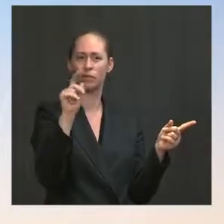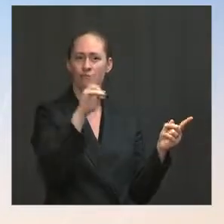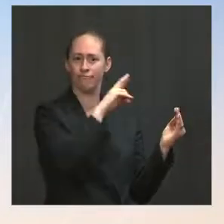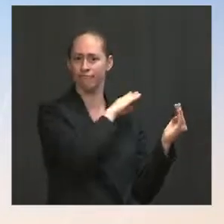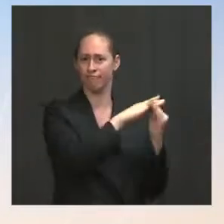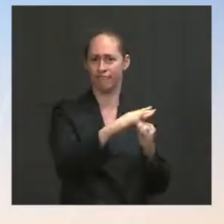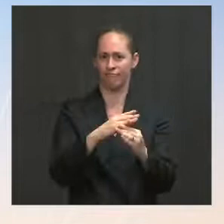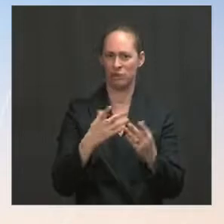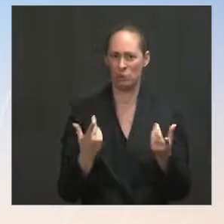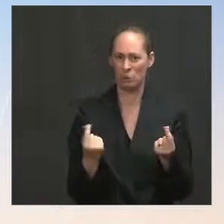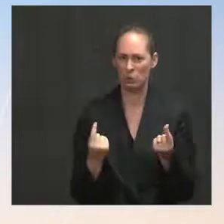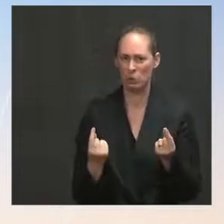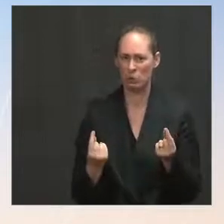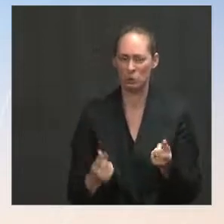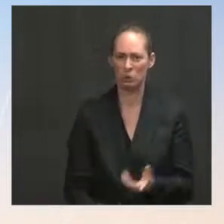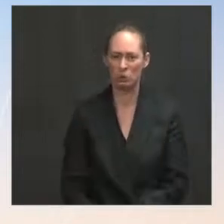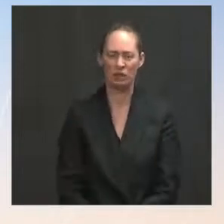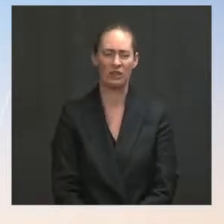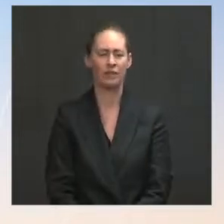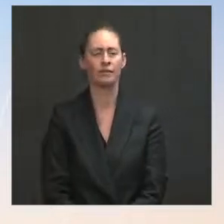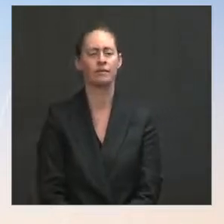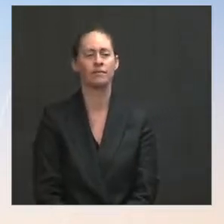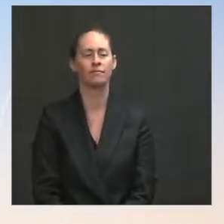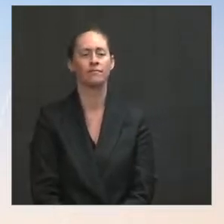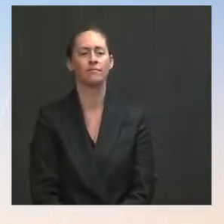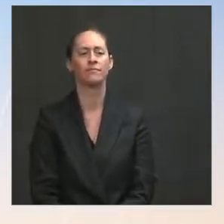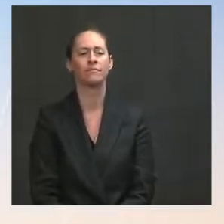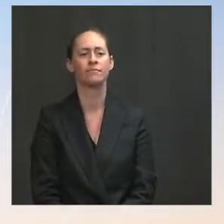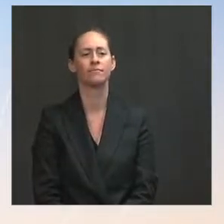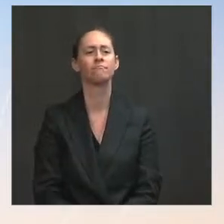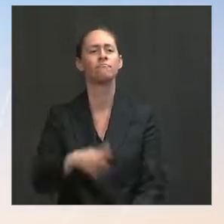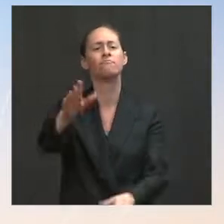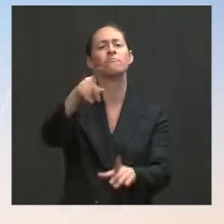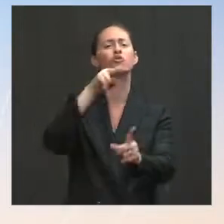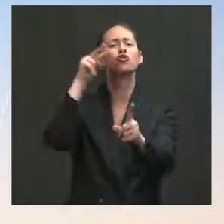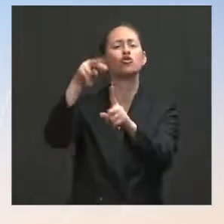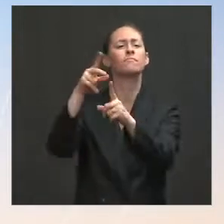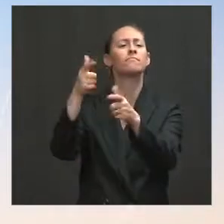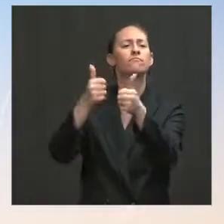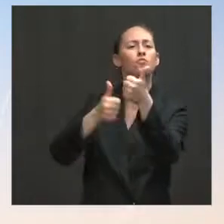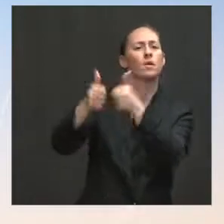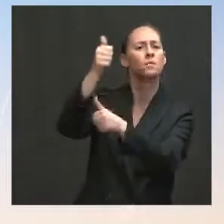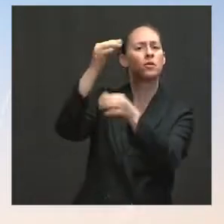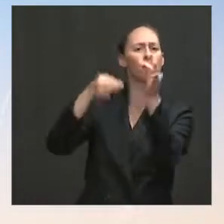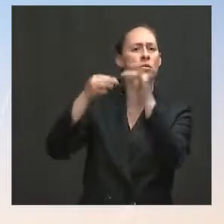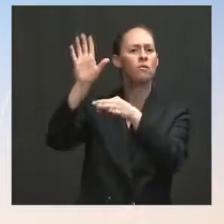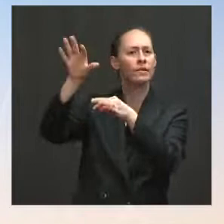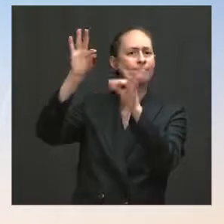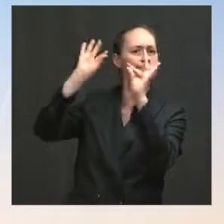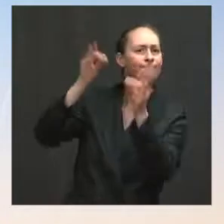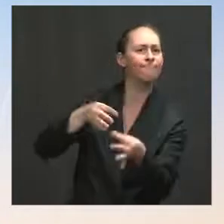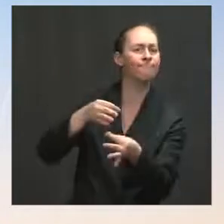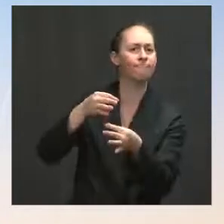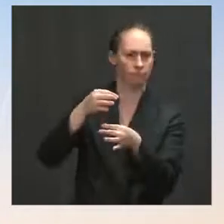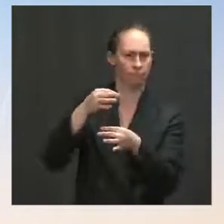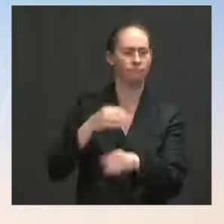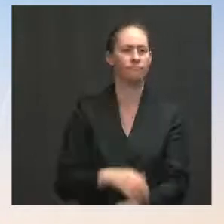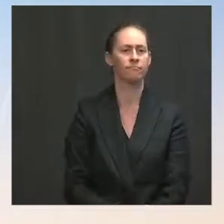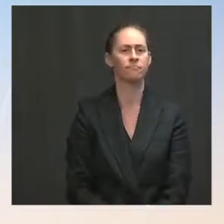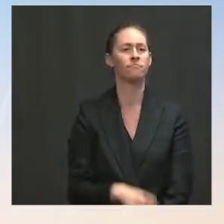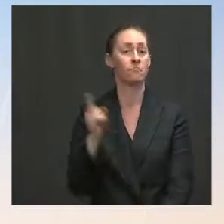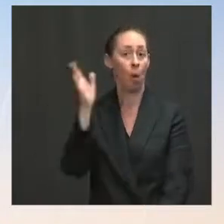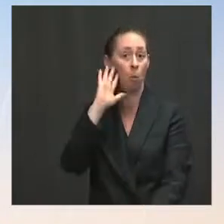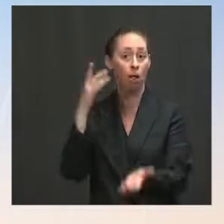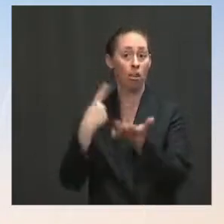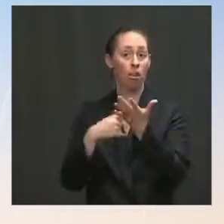think, if you look at even the Supreme Court ruling just a few weeks ago, his view is that, and he'll talk about this tomorrow, is that sends